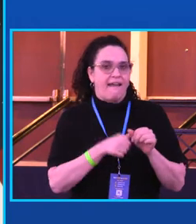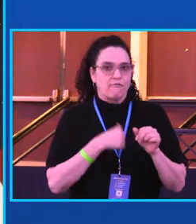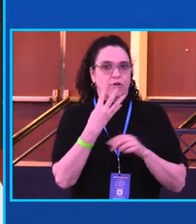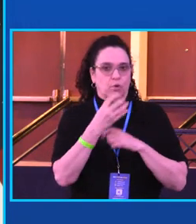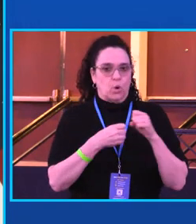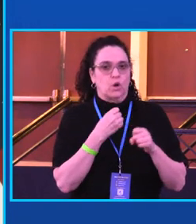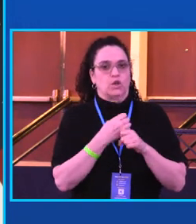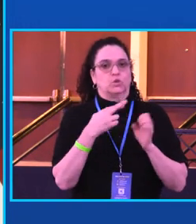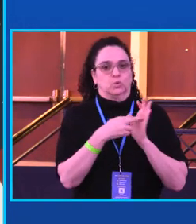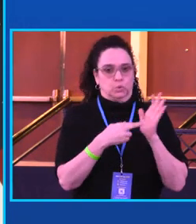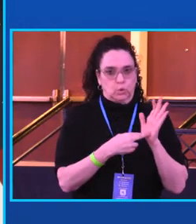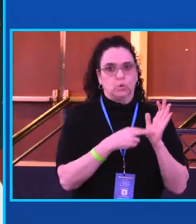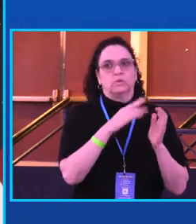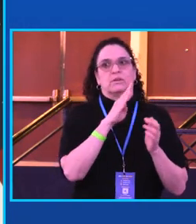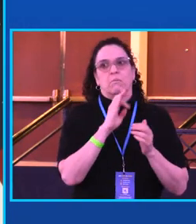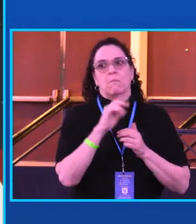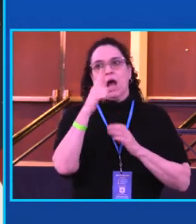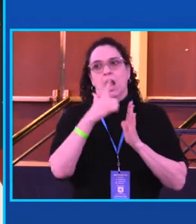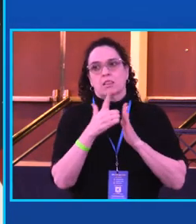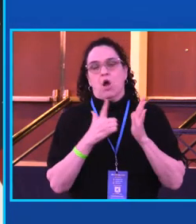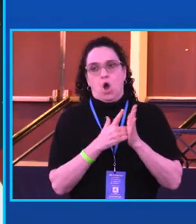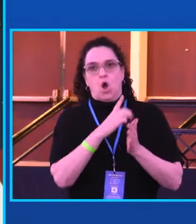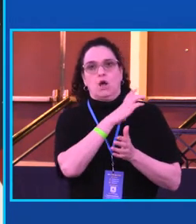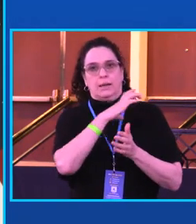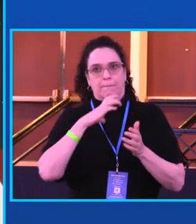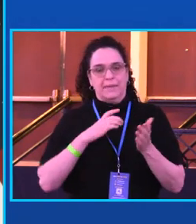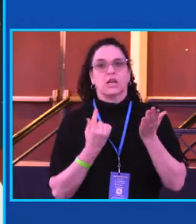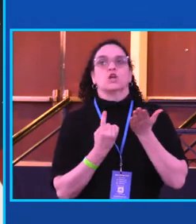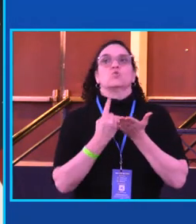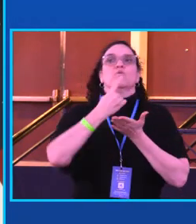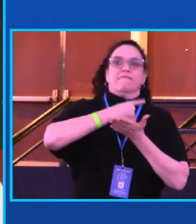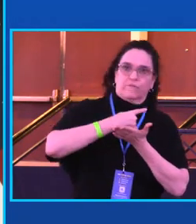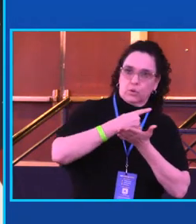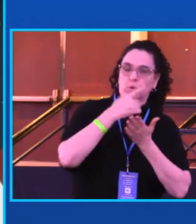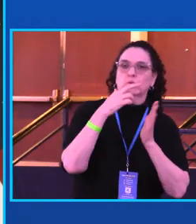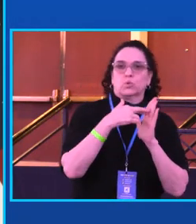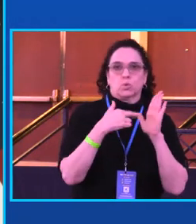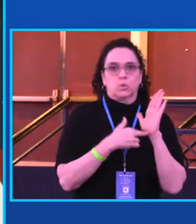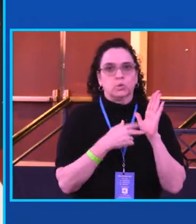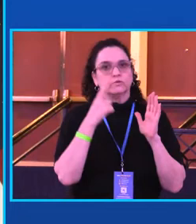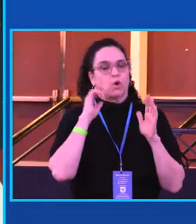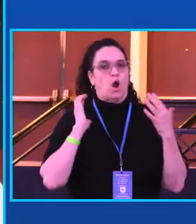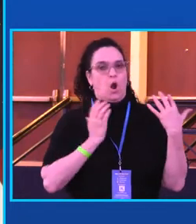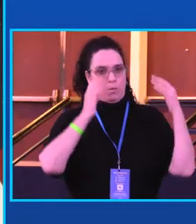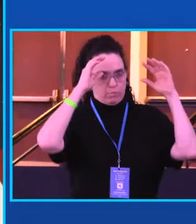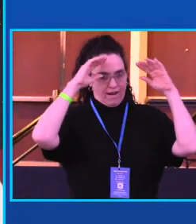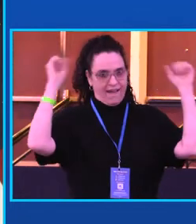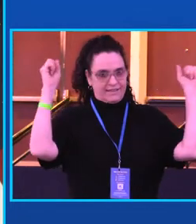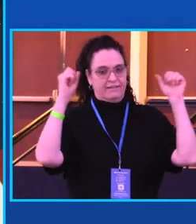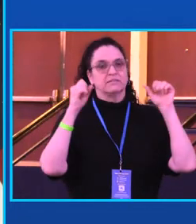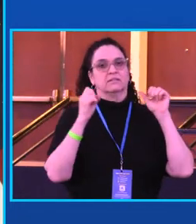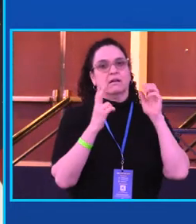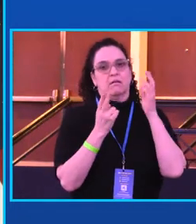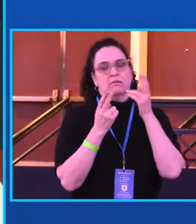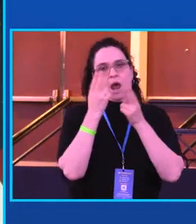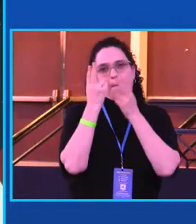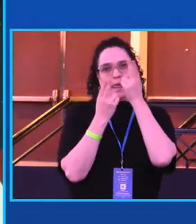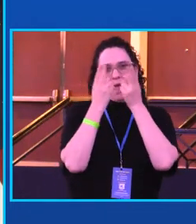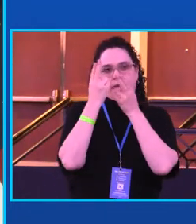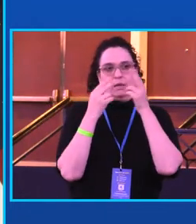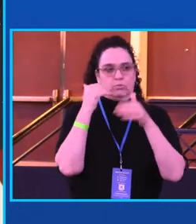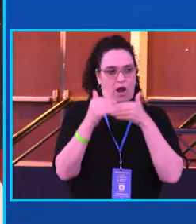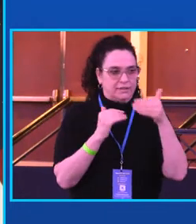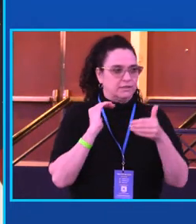Rules and Bylaws Committee reviews the rules of our presidential nominating process.